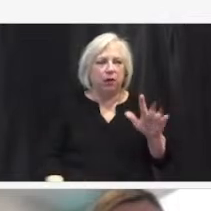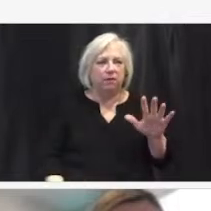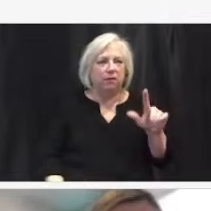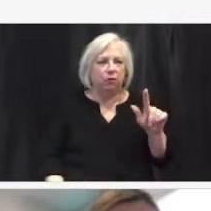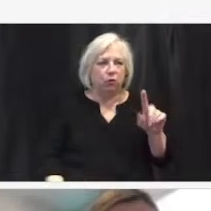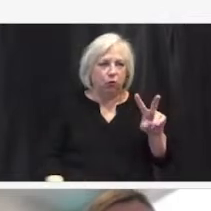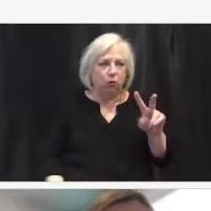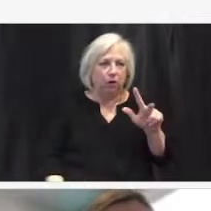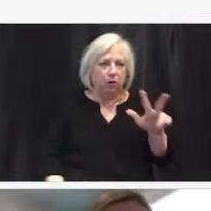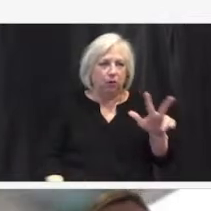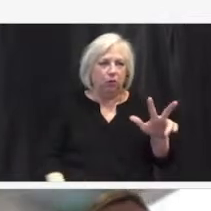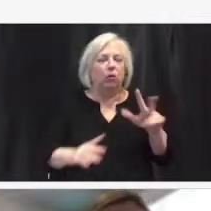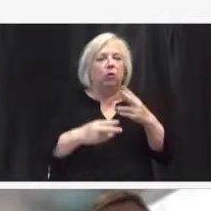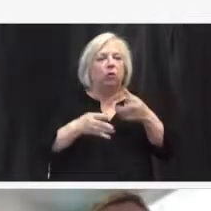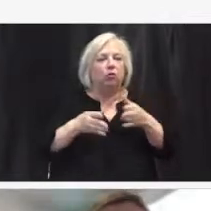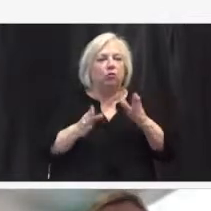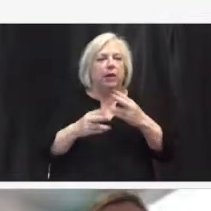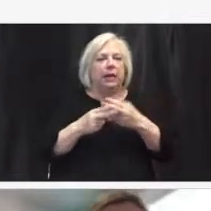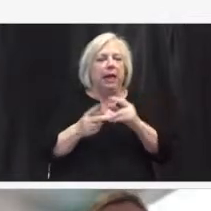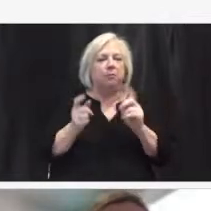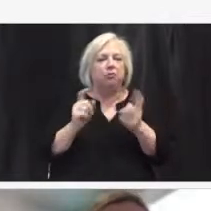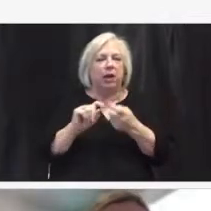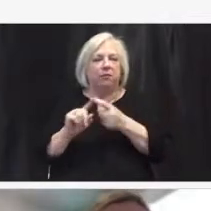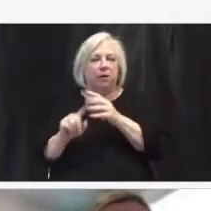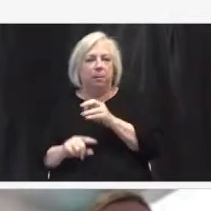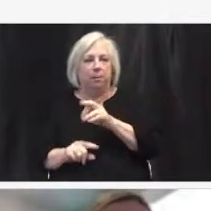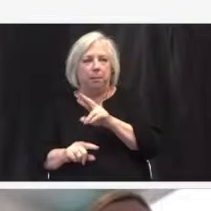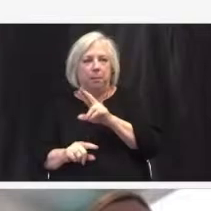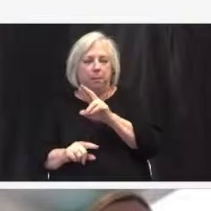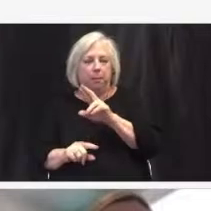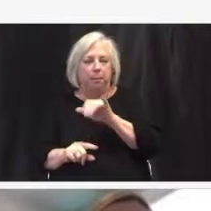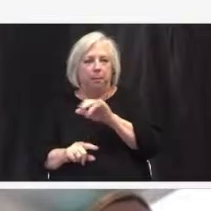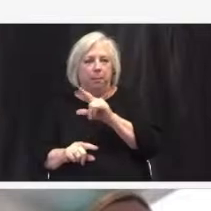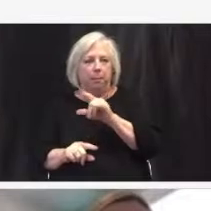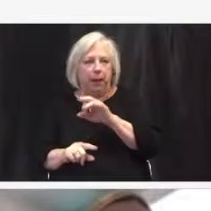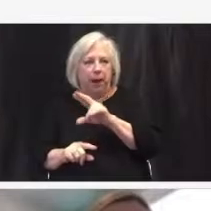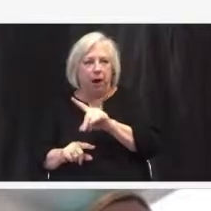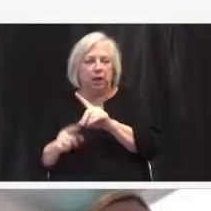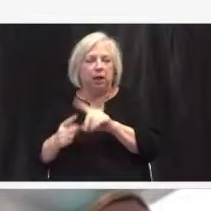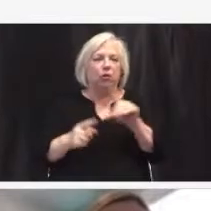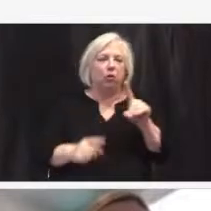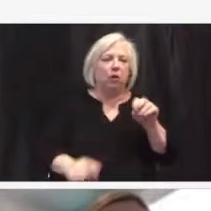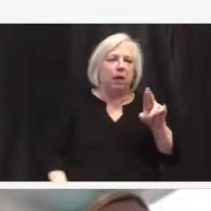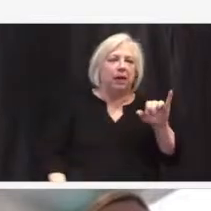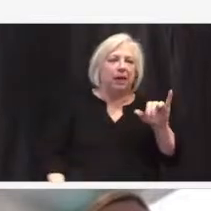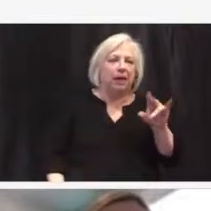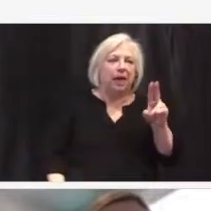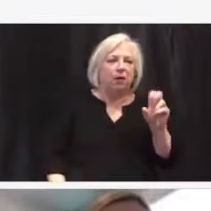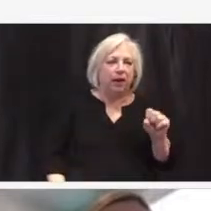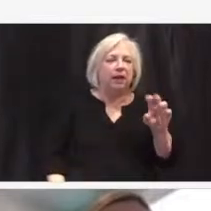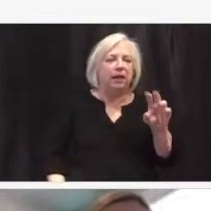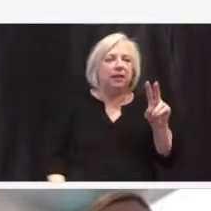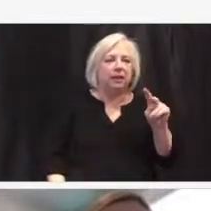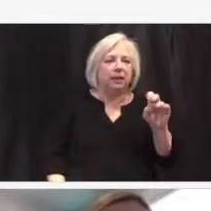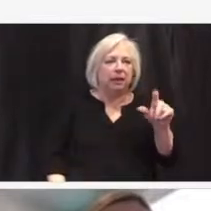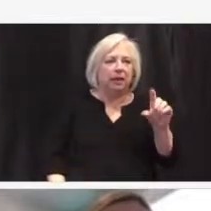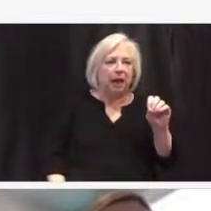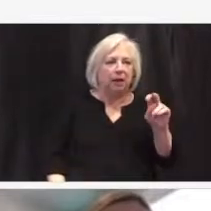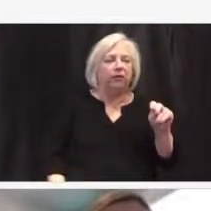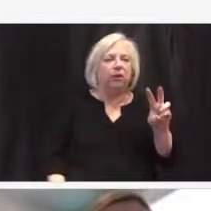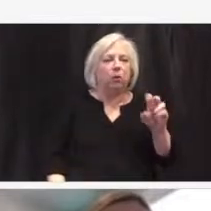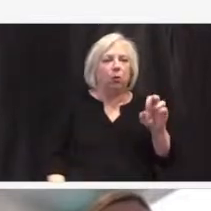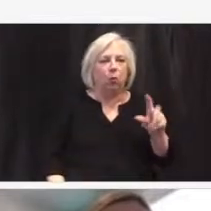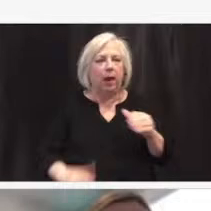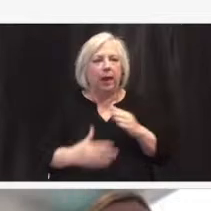G25232, street name change from Maryland Avenue and South Taylor Street to Darius Nelson Way, located between Fair Park Boulevard and West